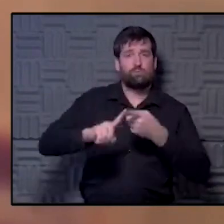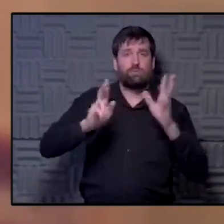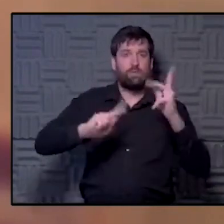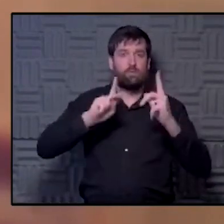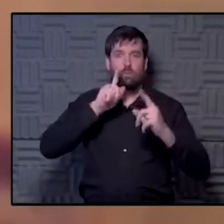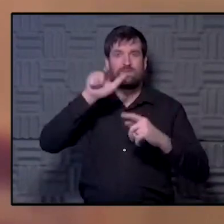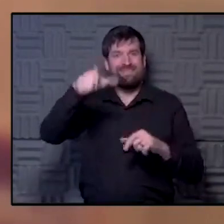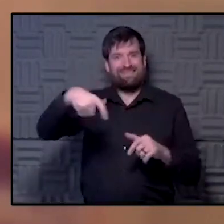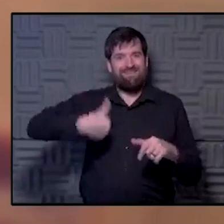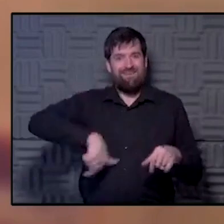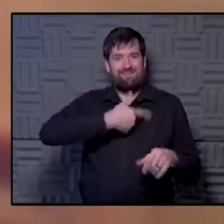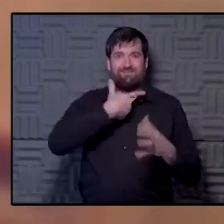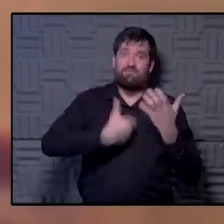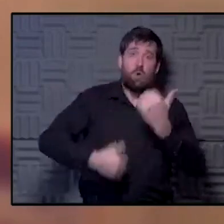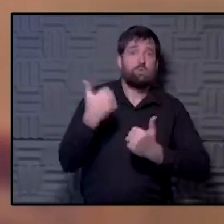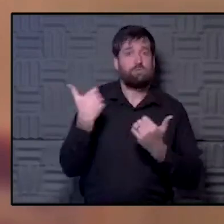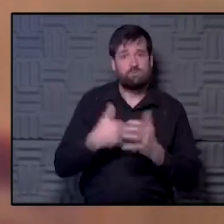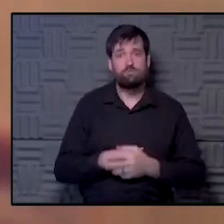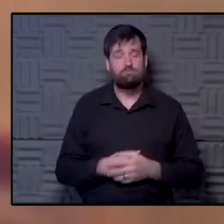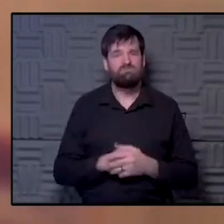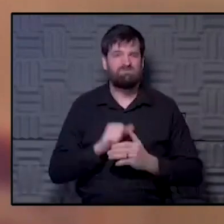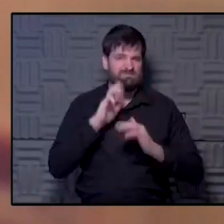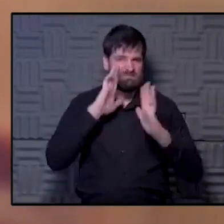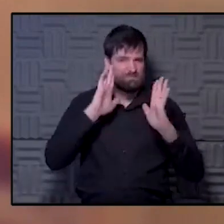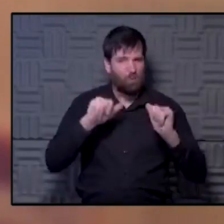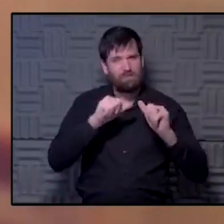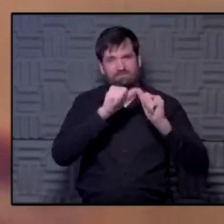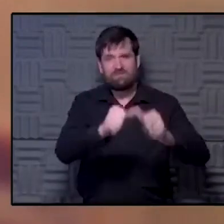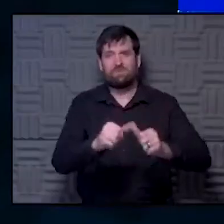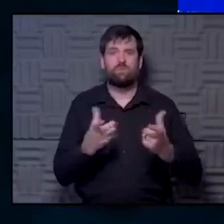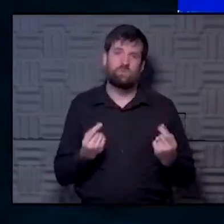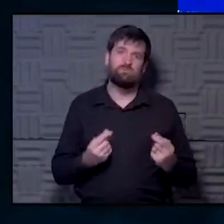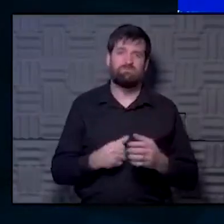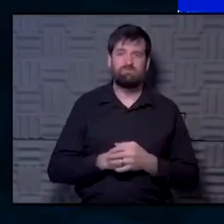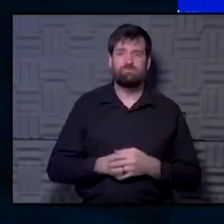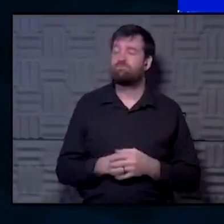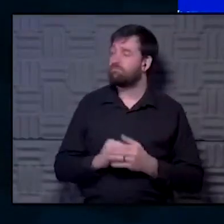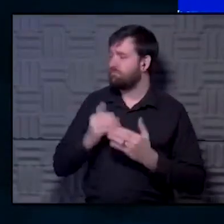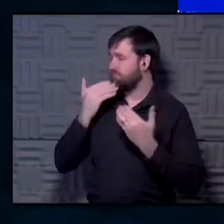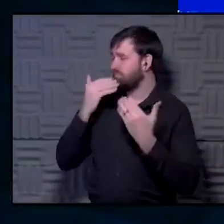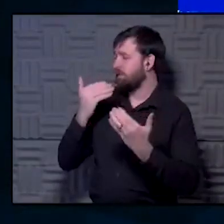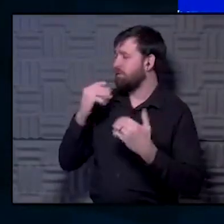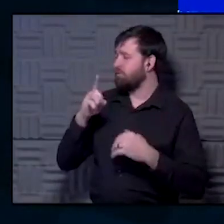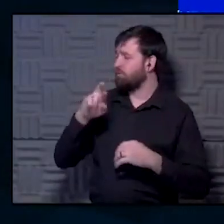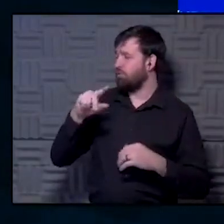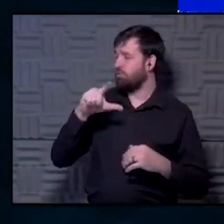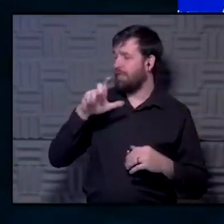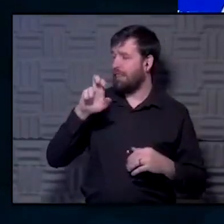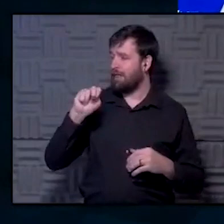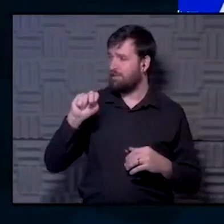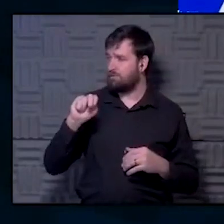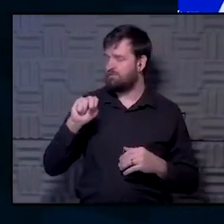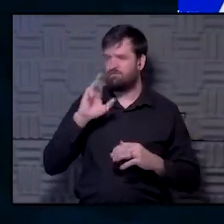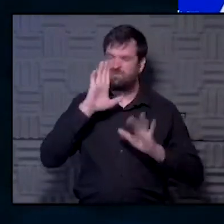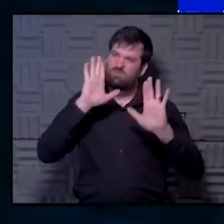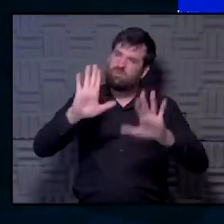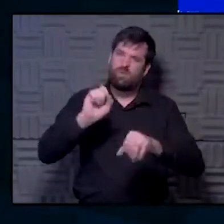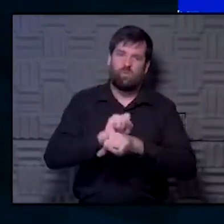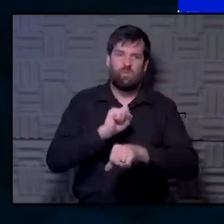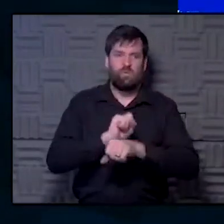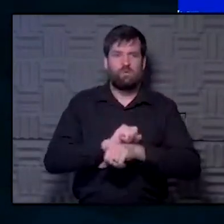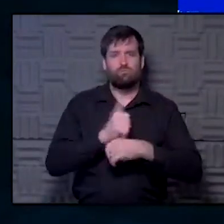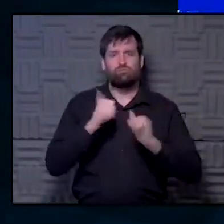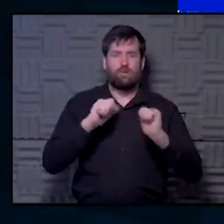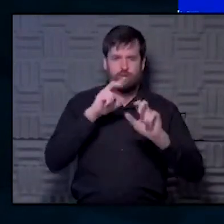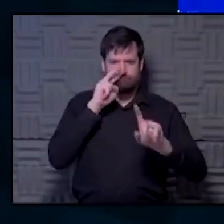most. And that's what I hope we continue to be able to do. Thank you. And thank you, Dr. Glenn, for being on the program and the great work you do, trying to